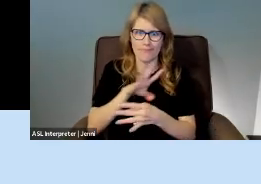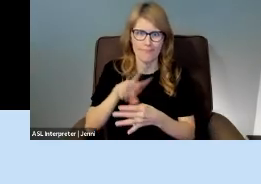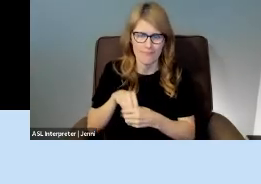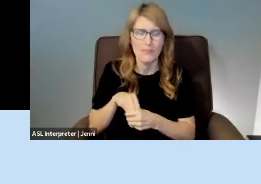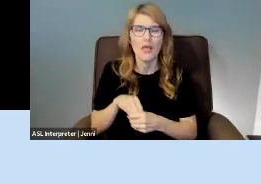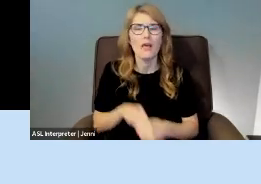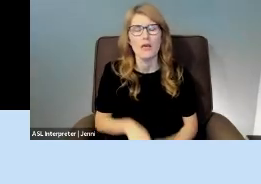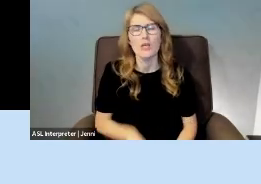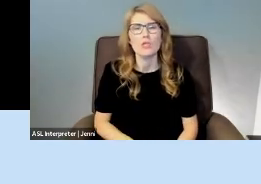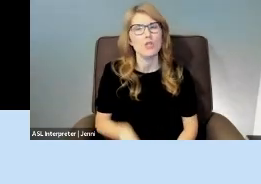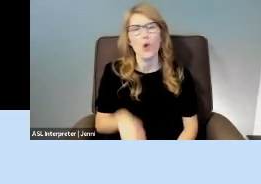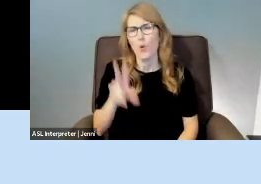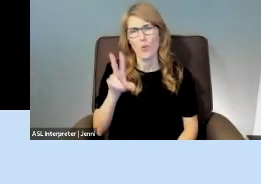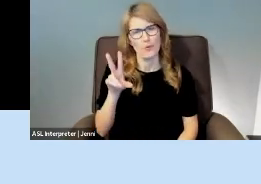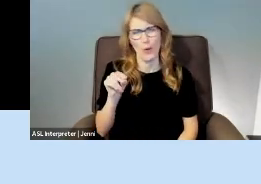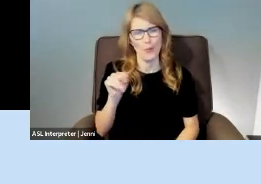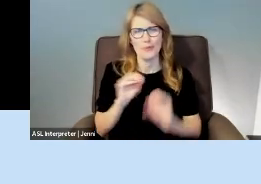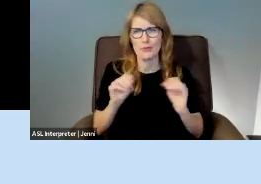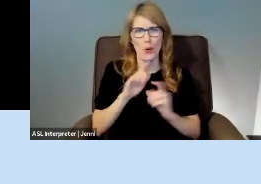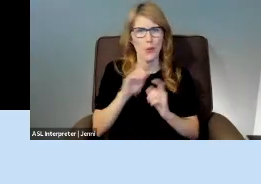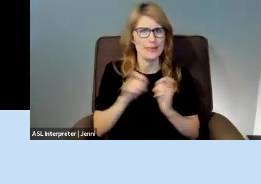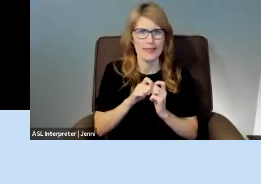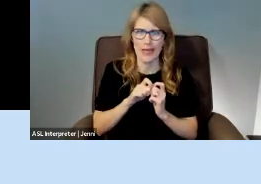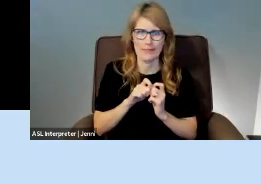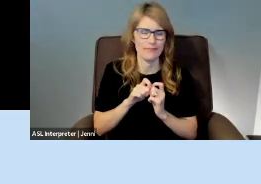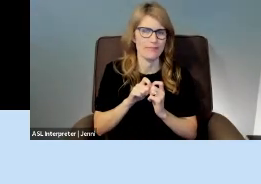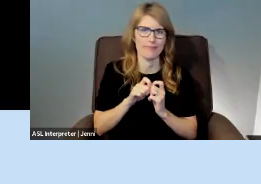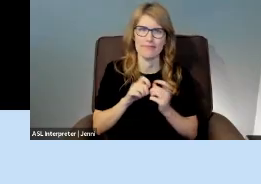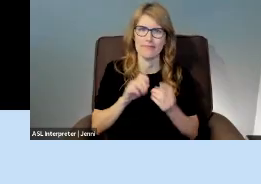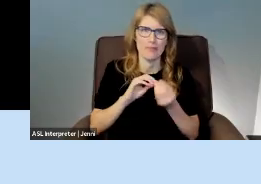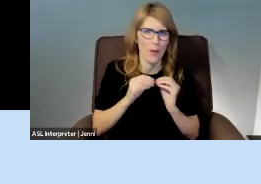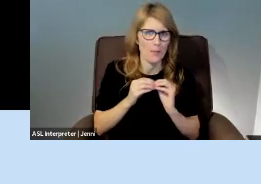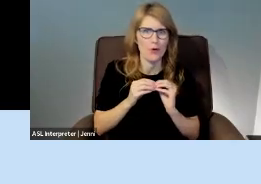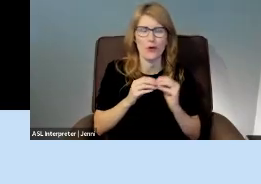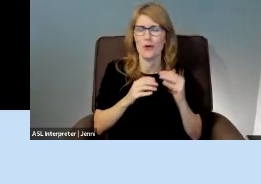So no, there's no set number threshold or number of events